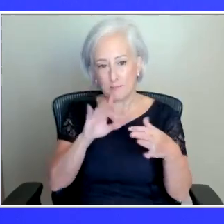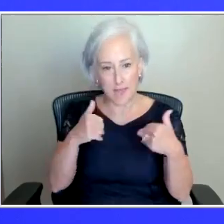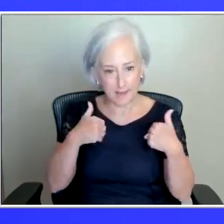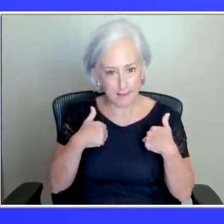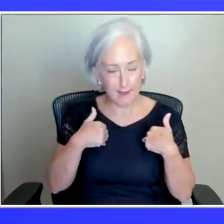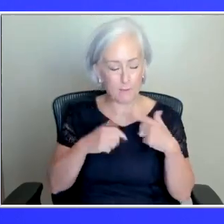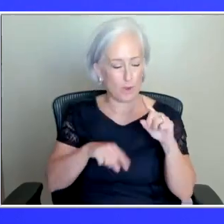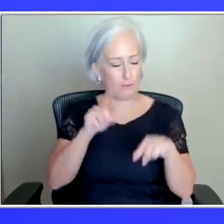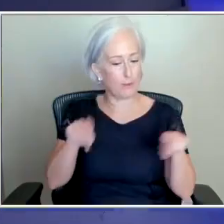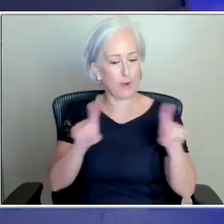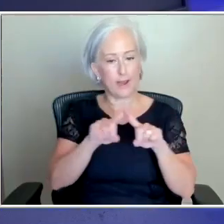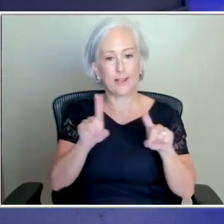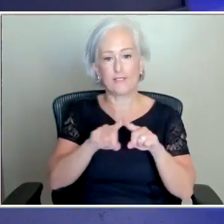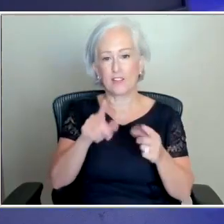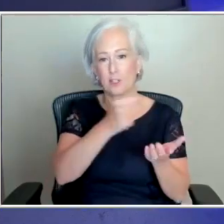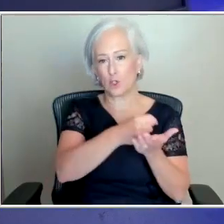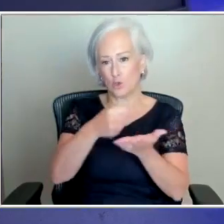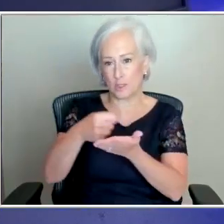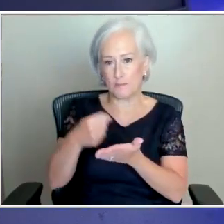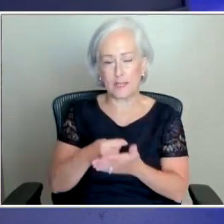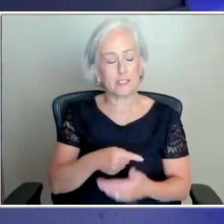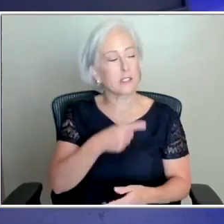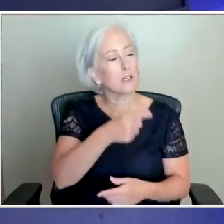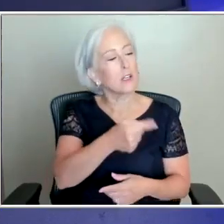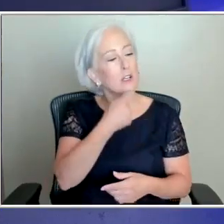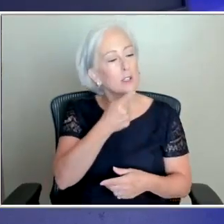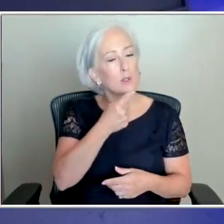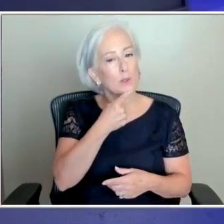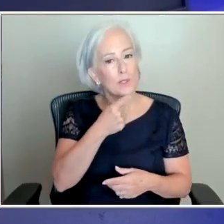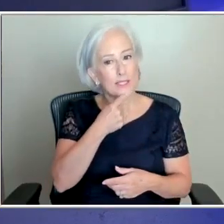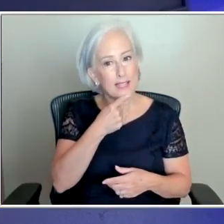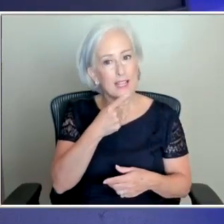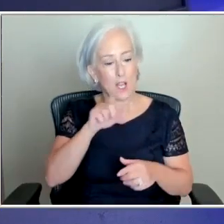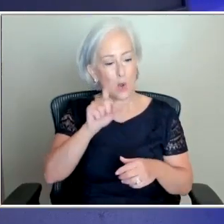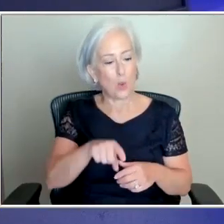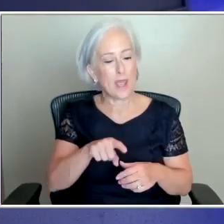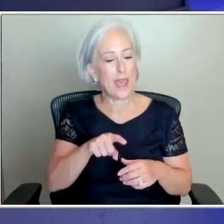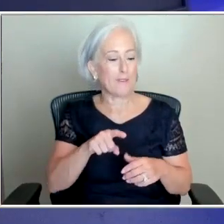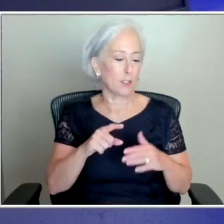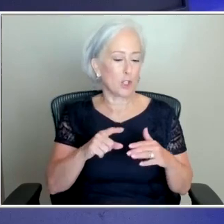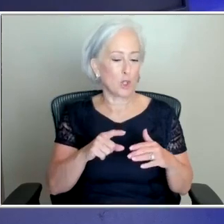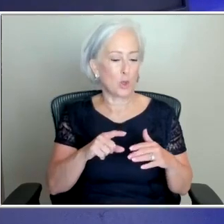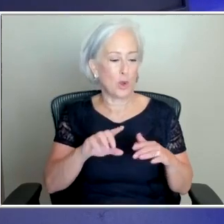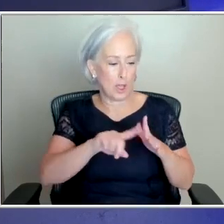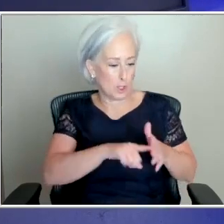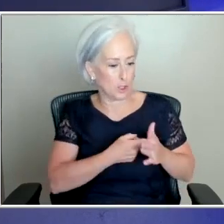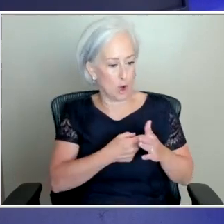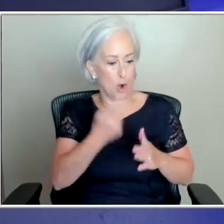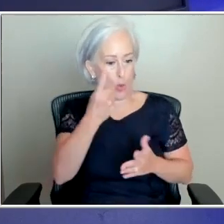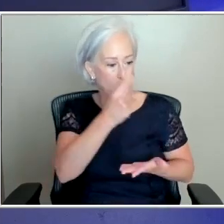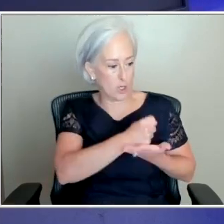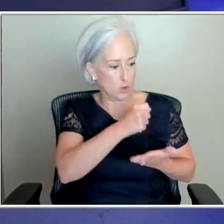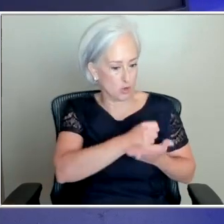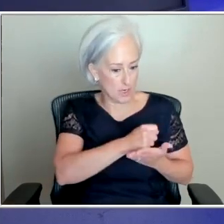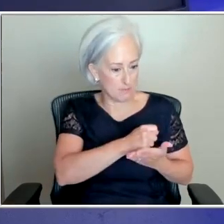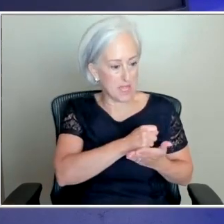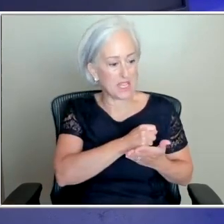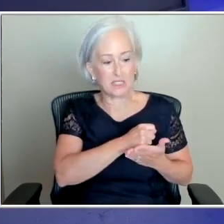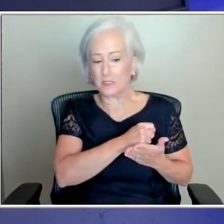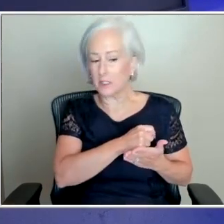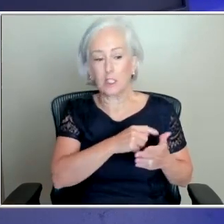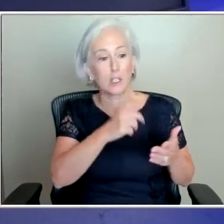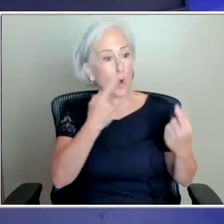best for them. And what I hear you both saying is there's a layered approach to the treatment. We're going to keep trying until we figure out what's best for each individual